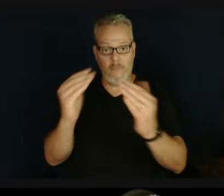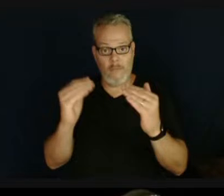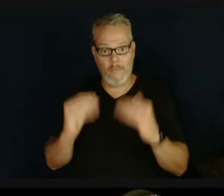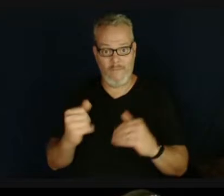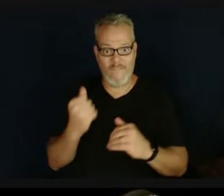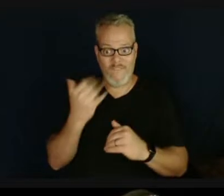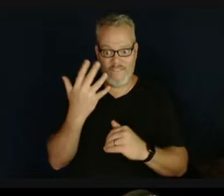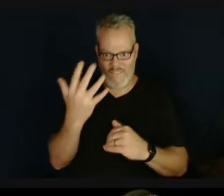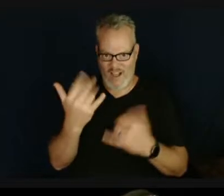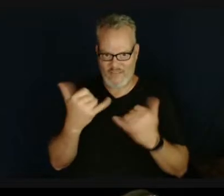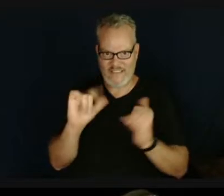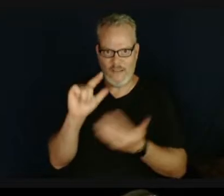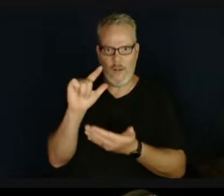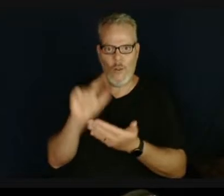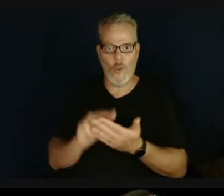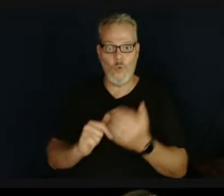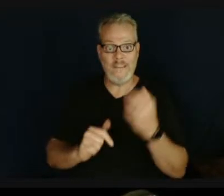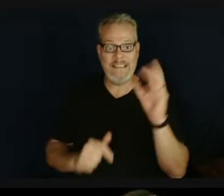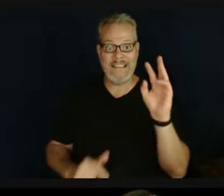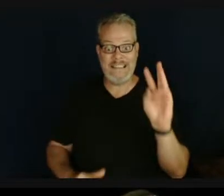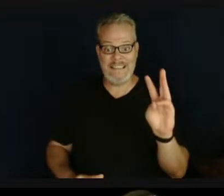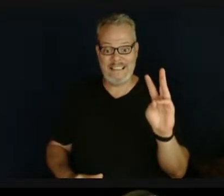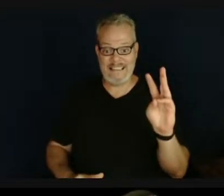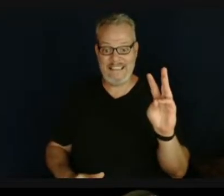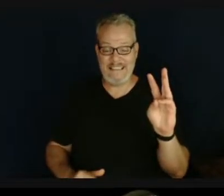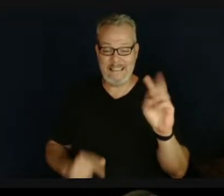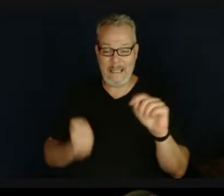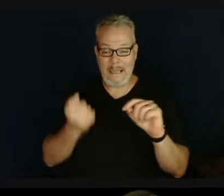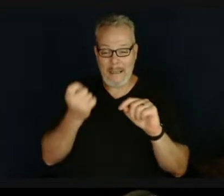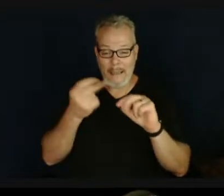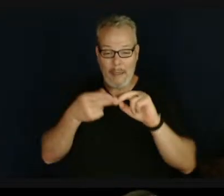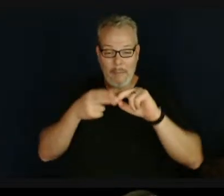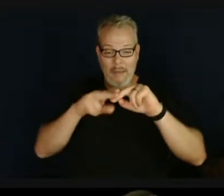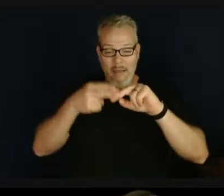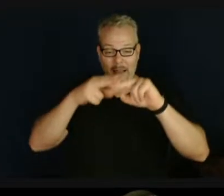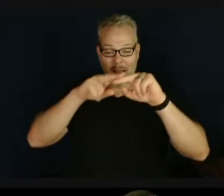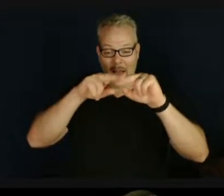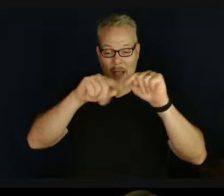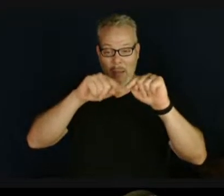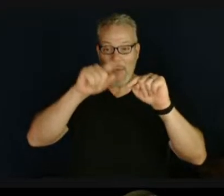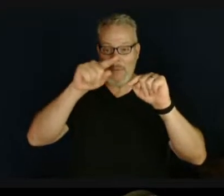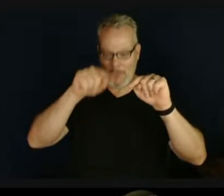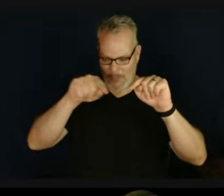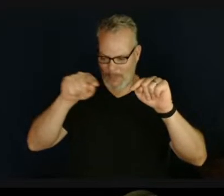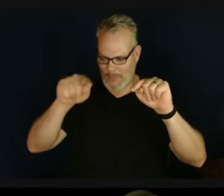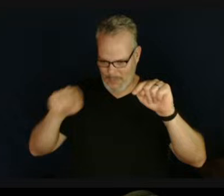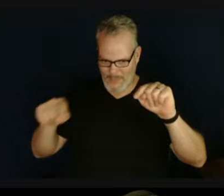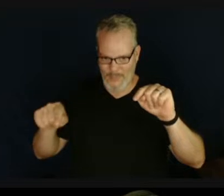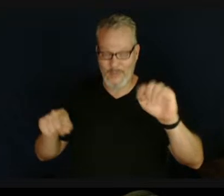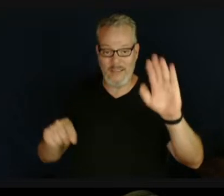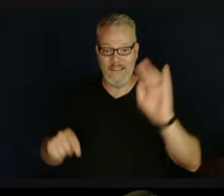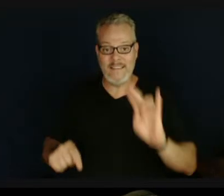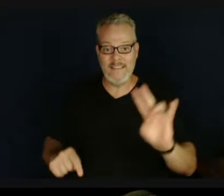pretty low the whole time. 6, a little more, decreasing pattern. 7,